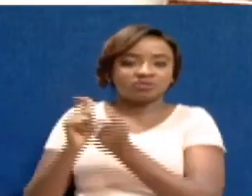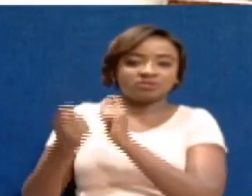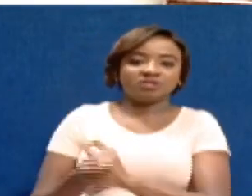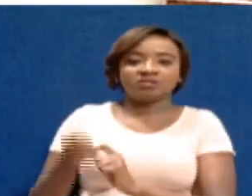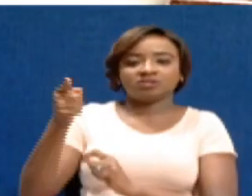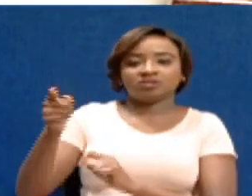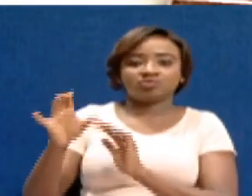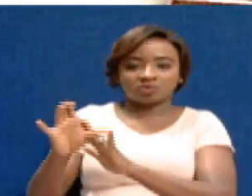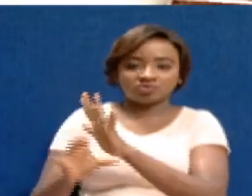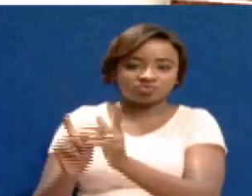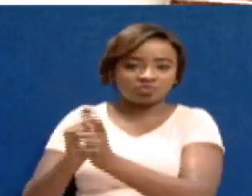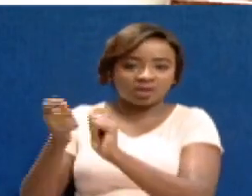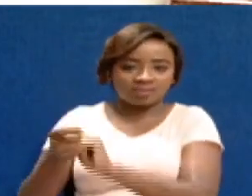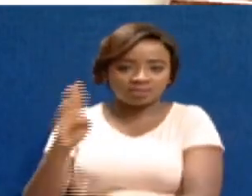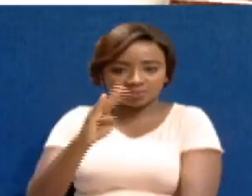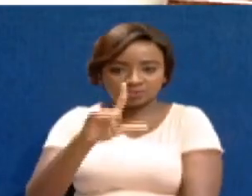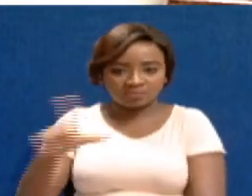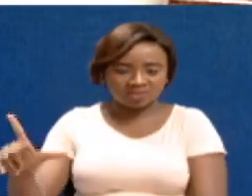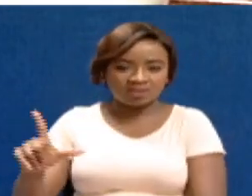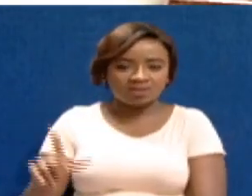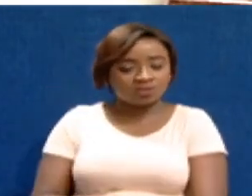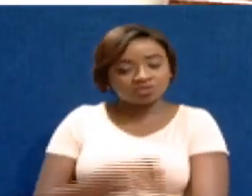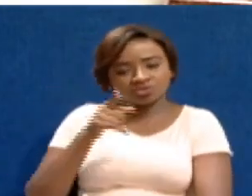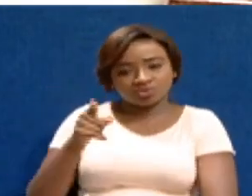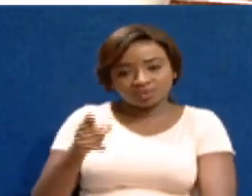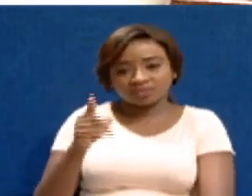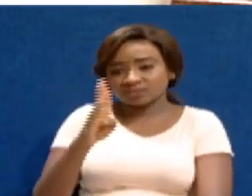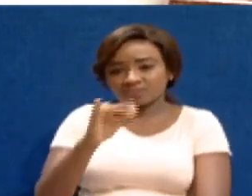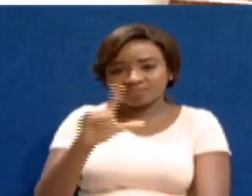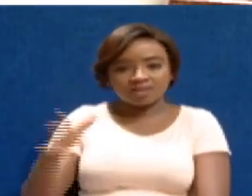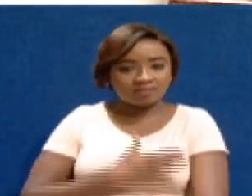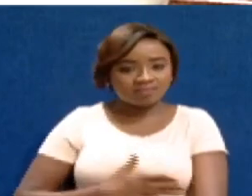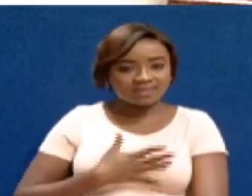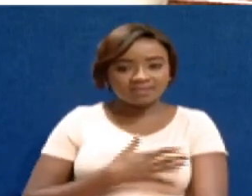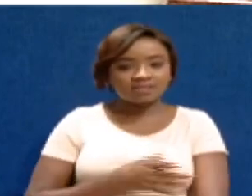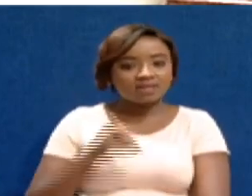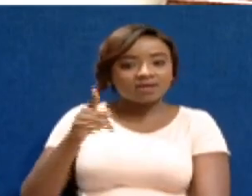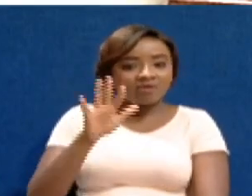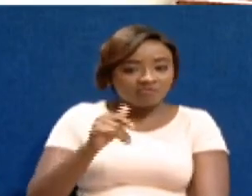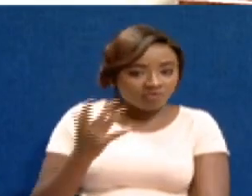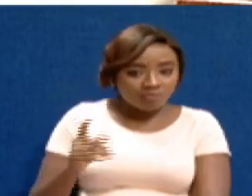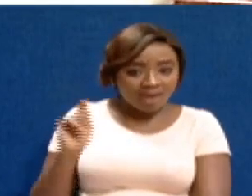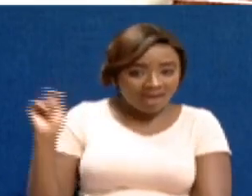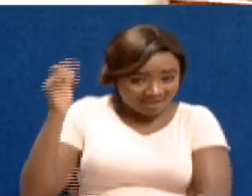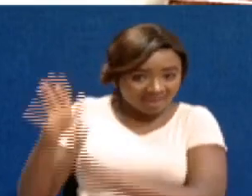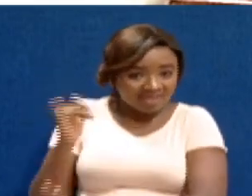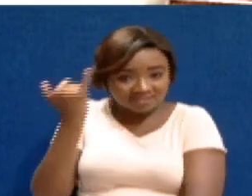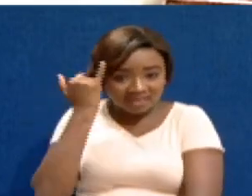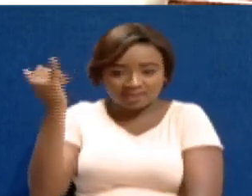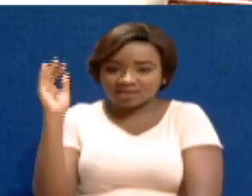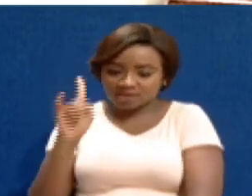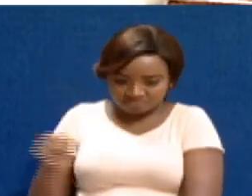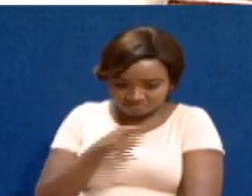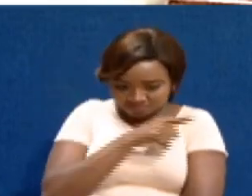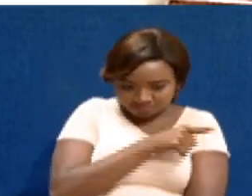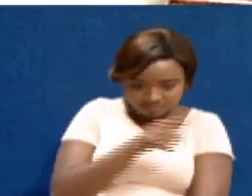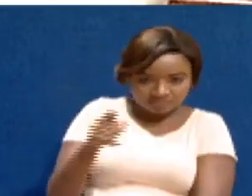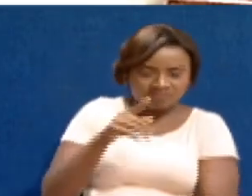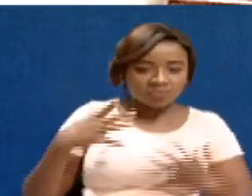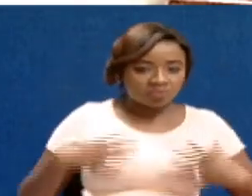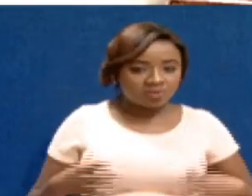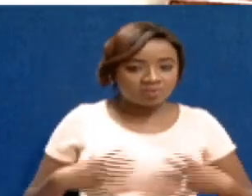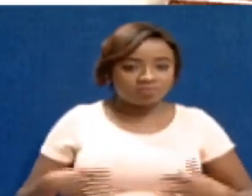was protests, there was the Saba, there was this, and it came from the people. But this particular constitutional